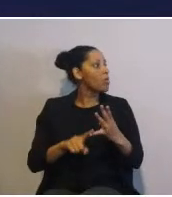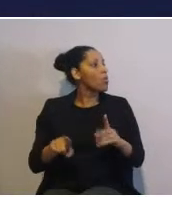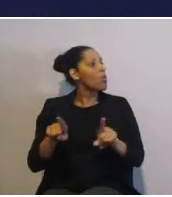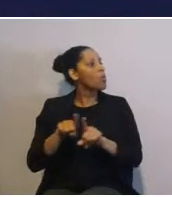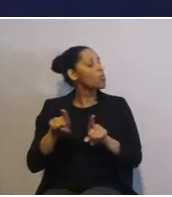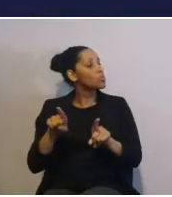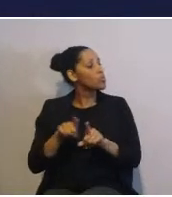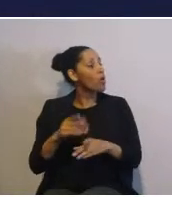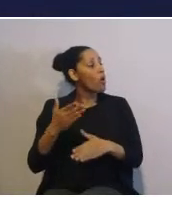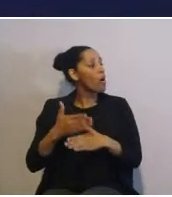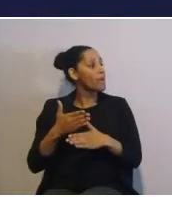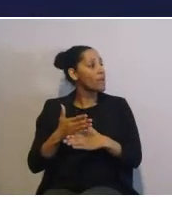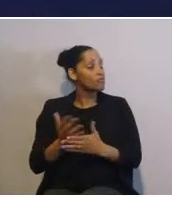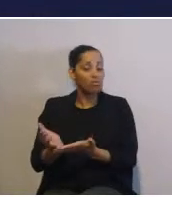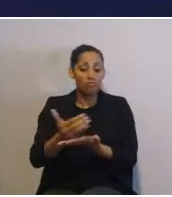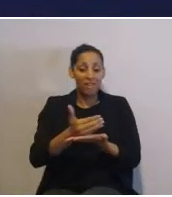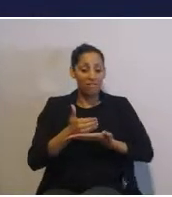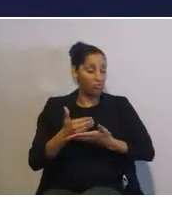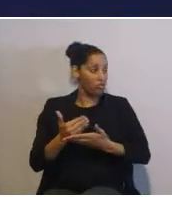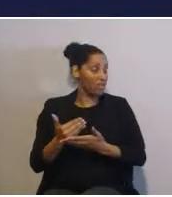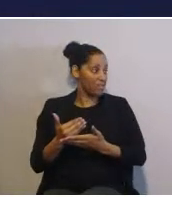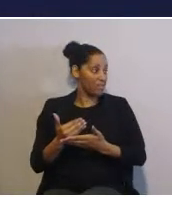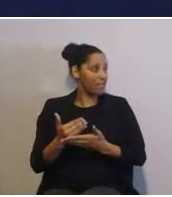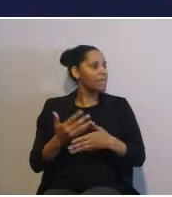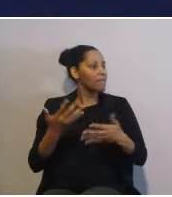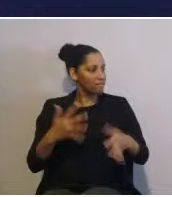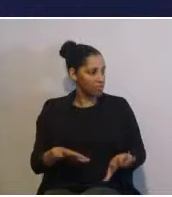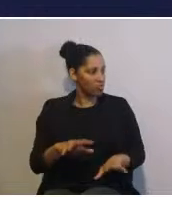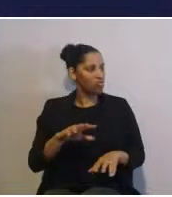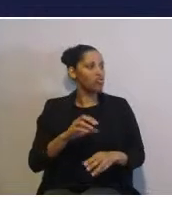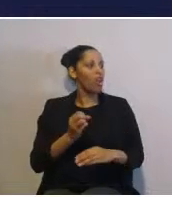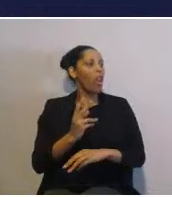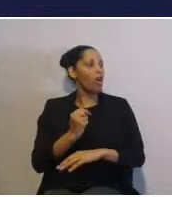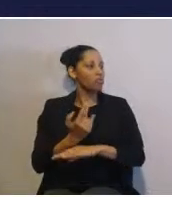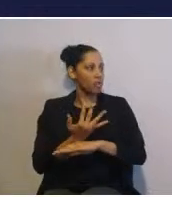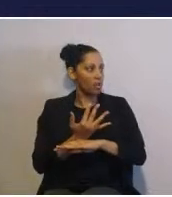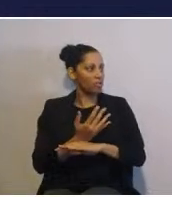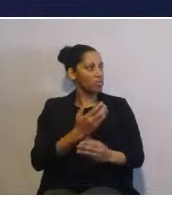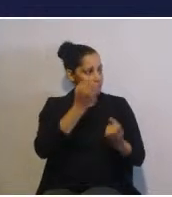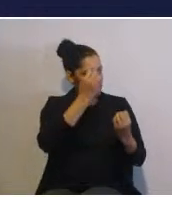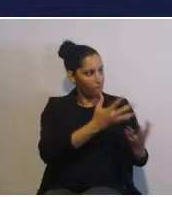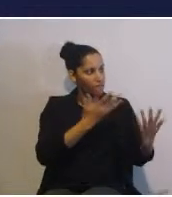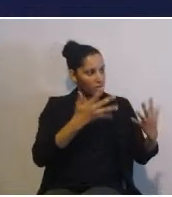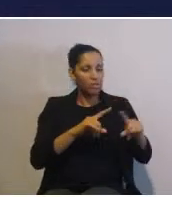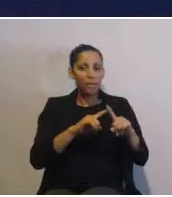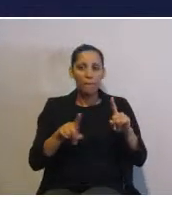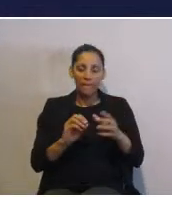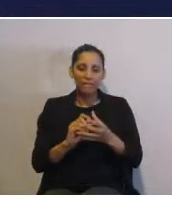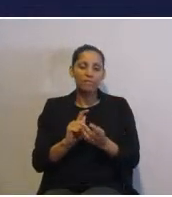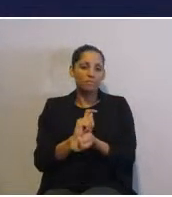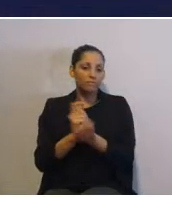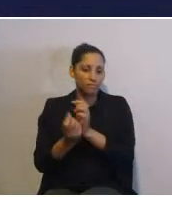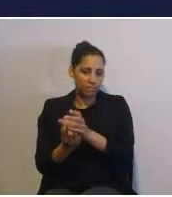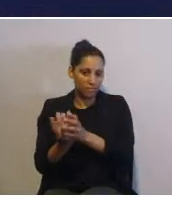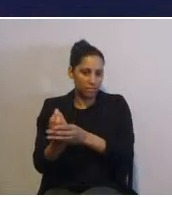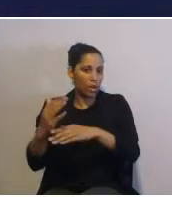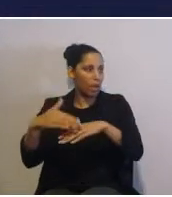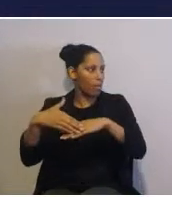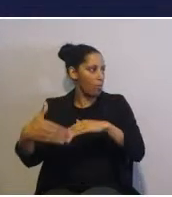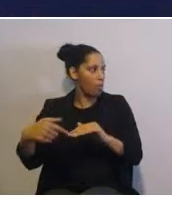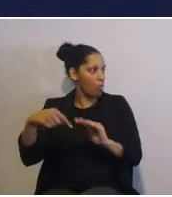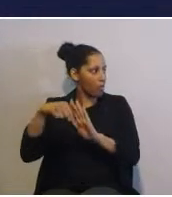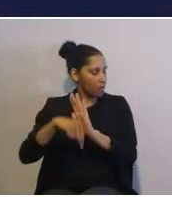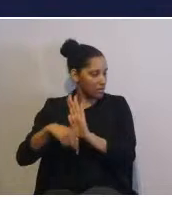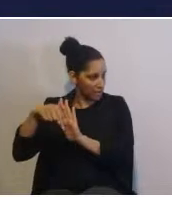operational recovery plan that has been shared with NERSA, but again, it is an evolving plan, and further details will